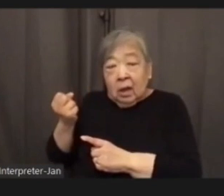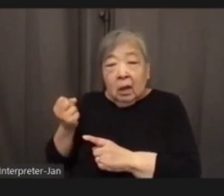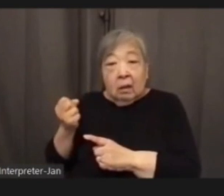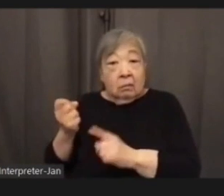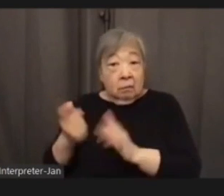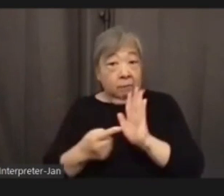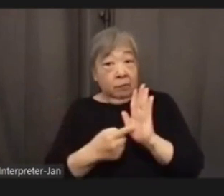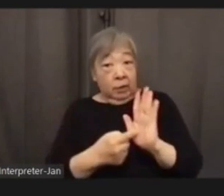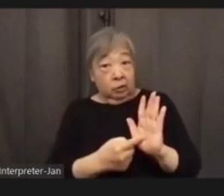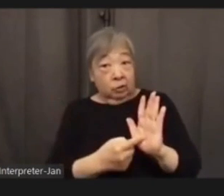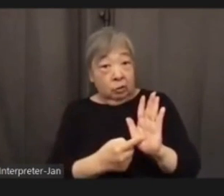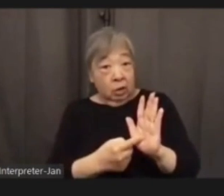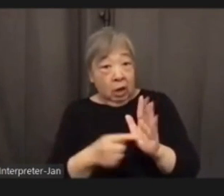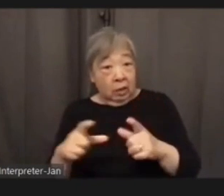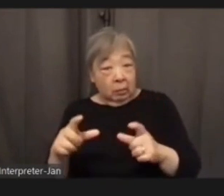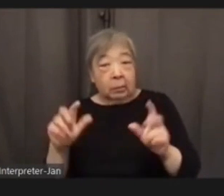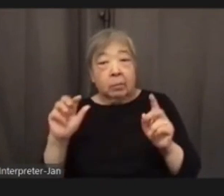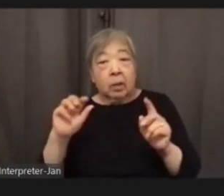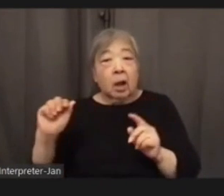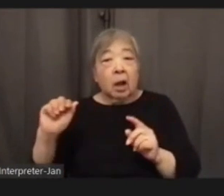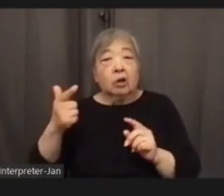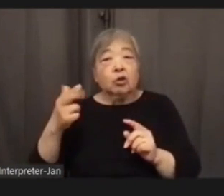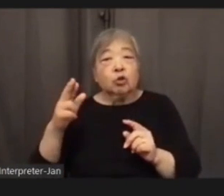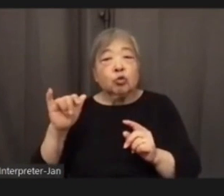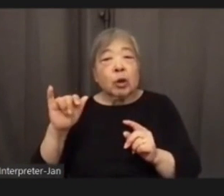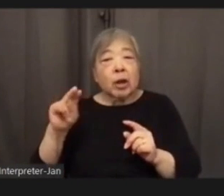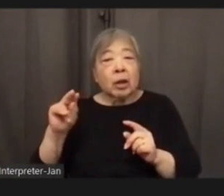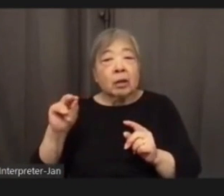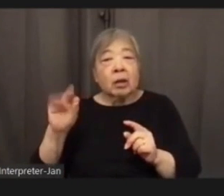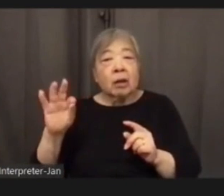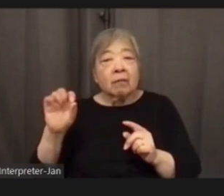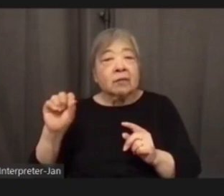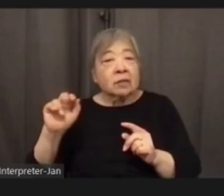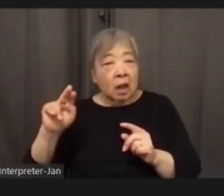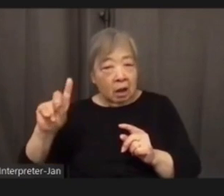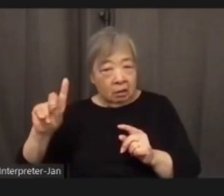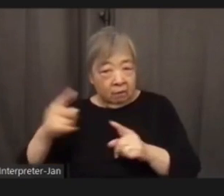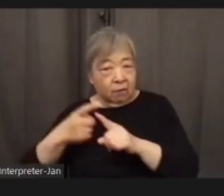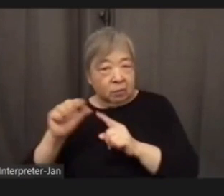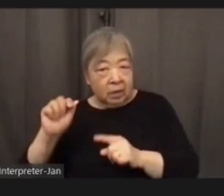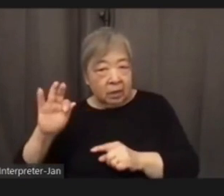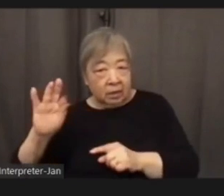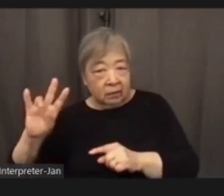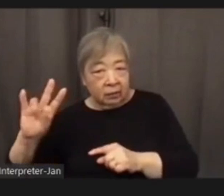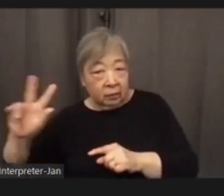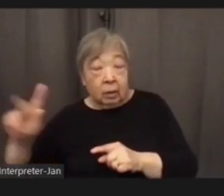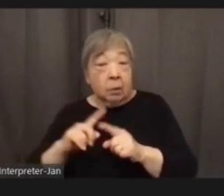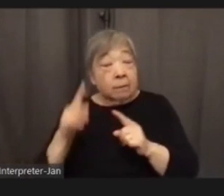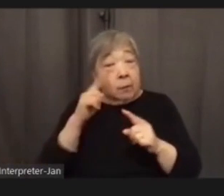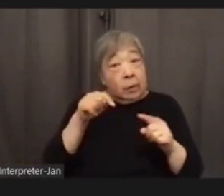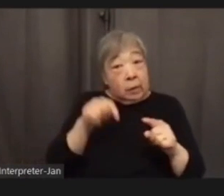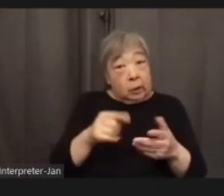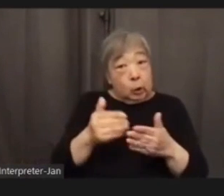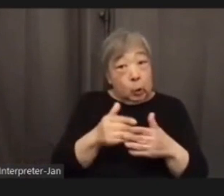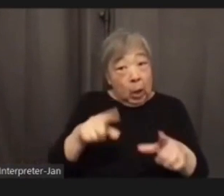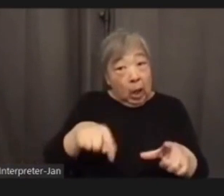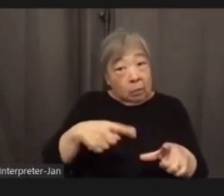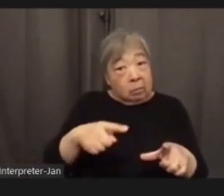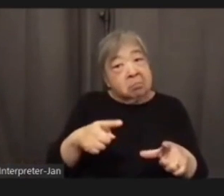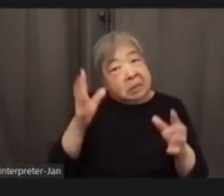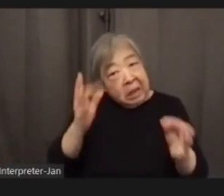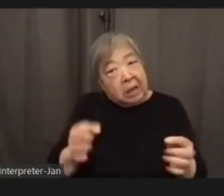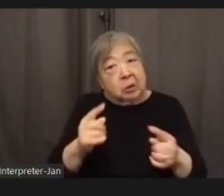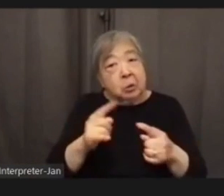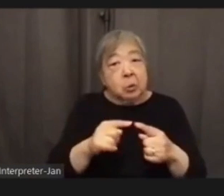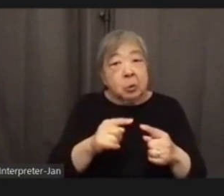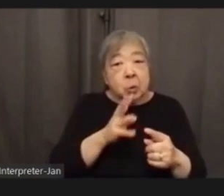featured on the album A Grain of Sand from 1973. But for this album, you chose to record a new version of